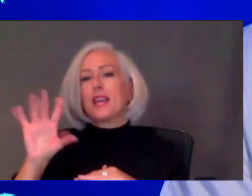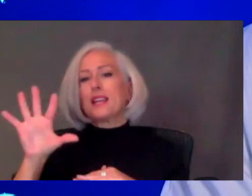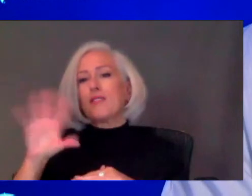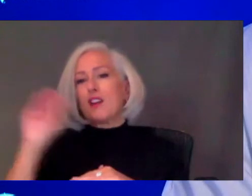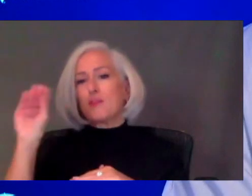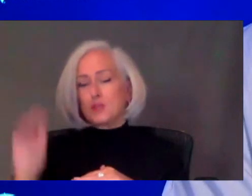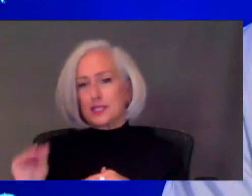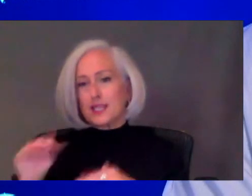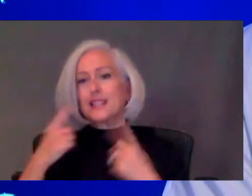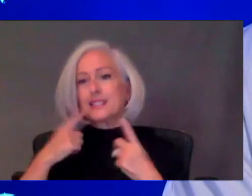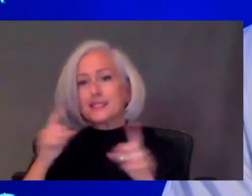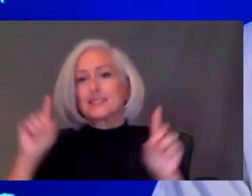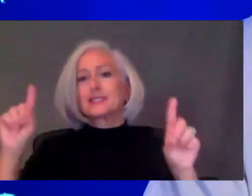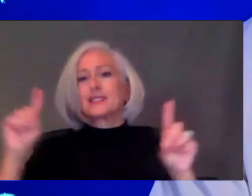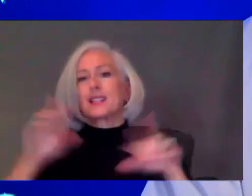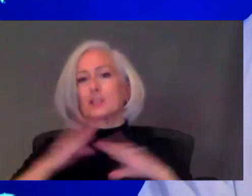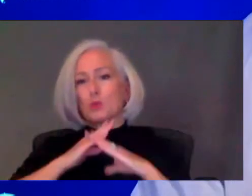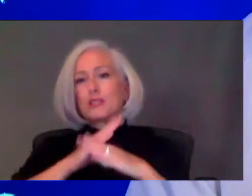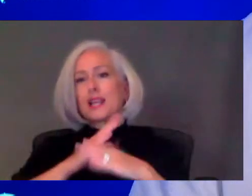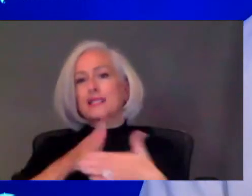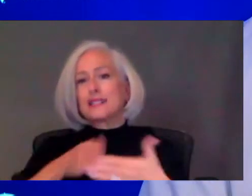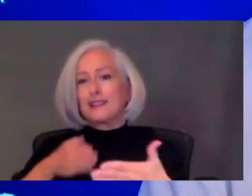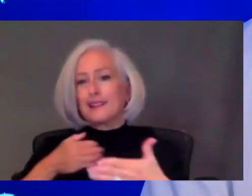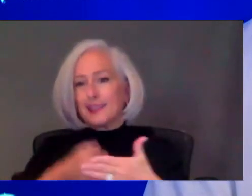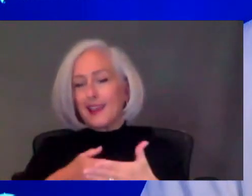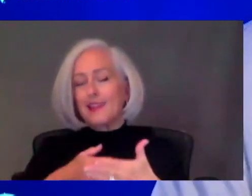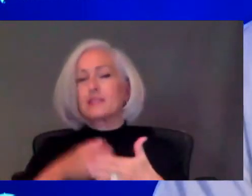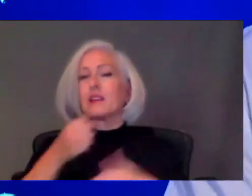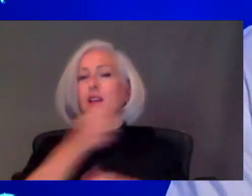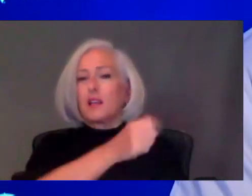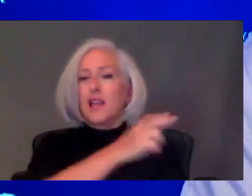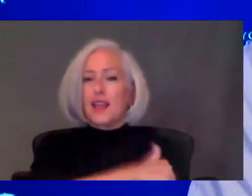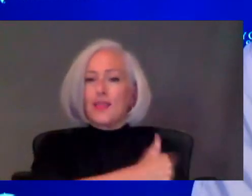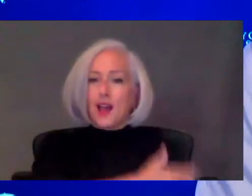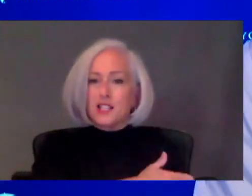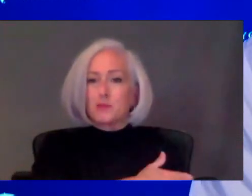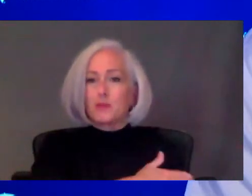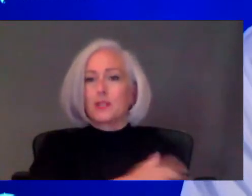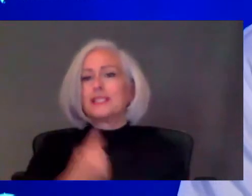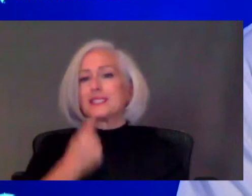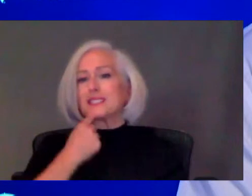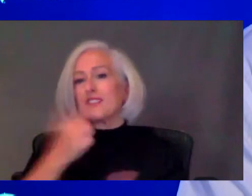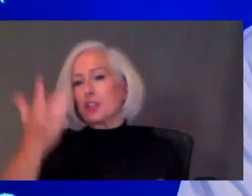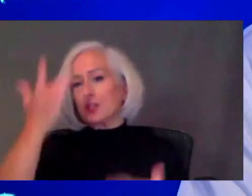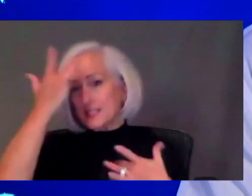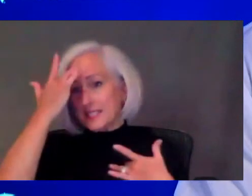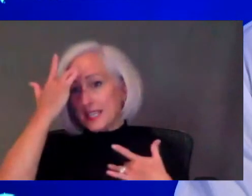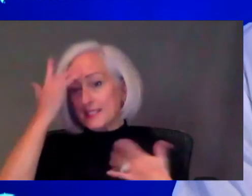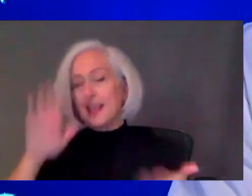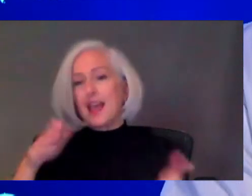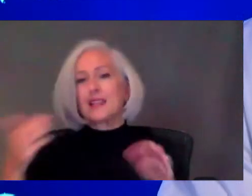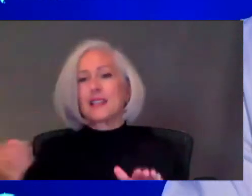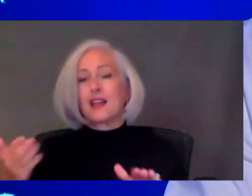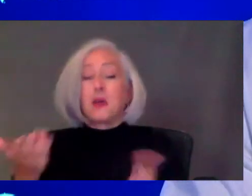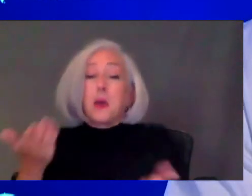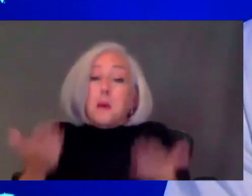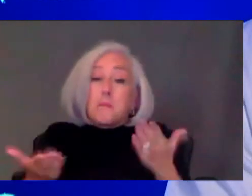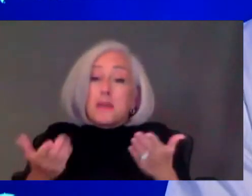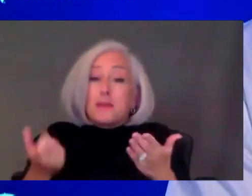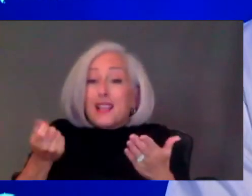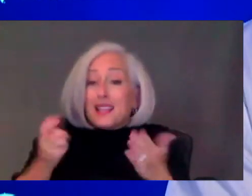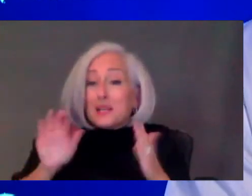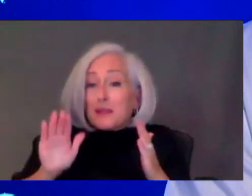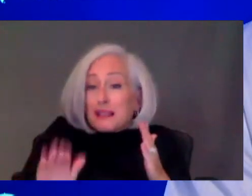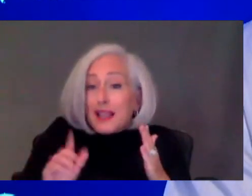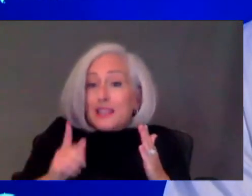preventing its hospitalization, well, that's 80 to 90%. Who are those 10 to 20% of patients who are coming in? And largely, based